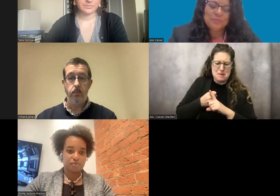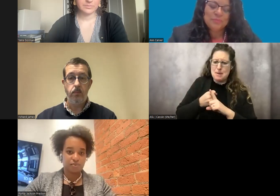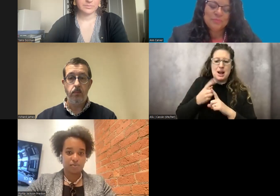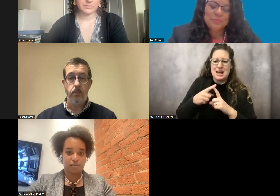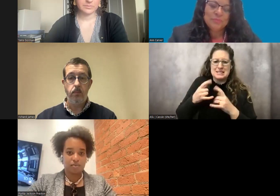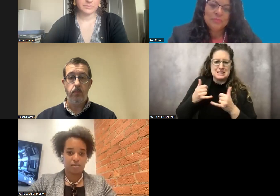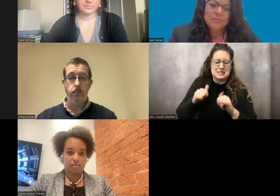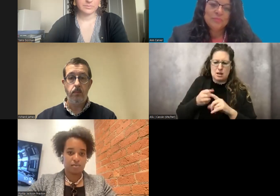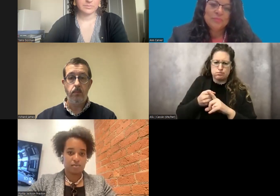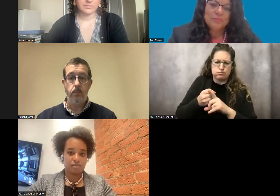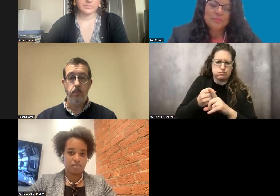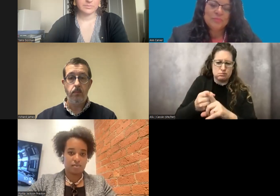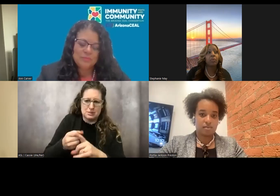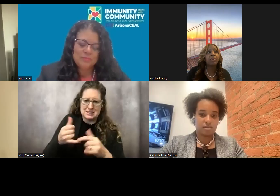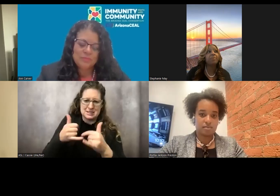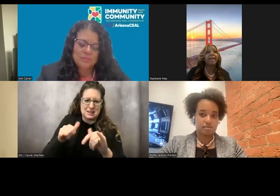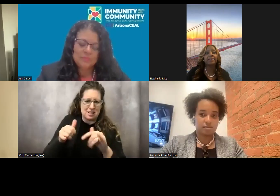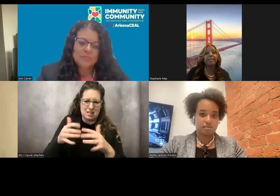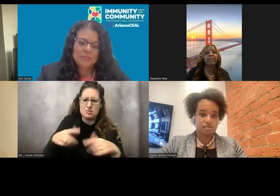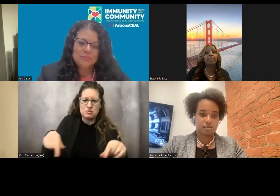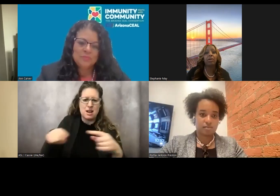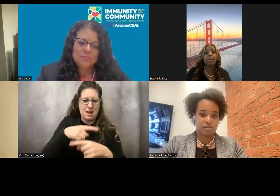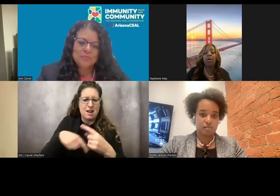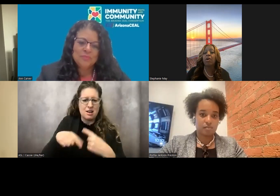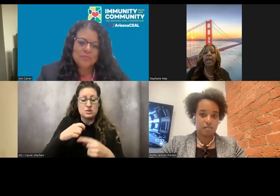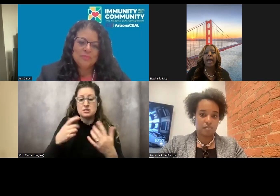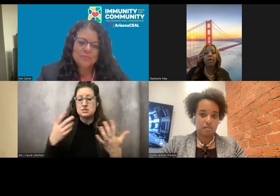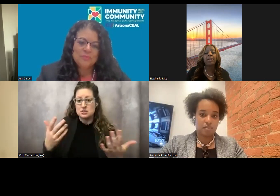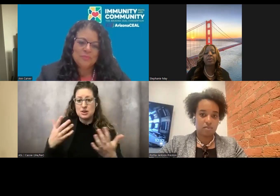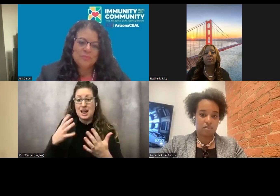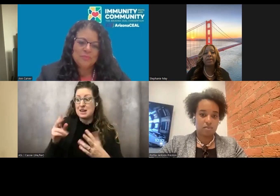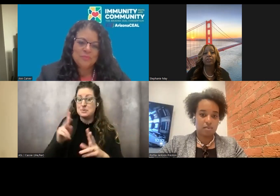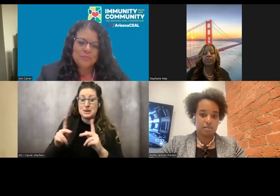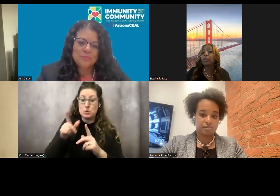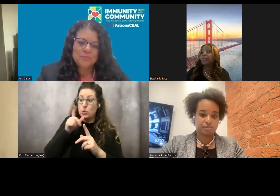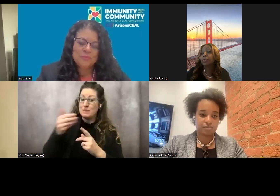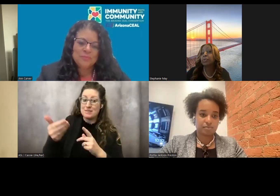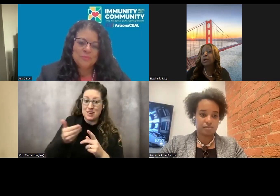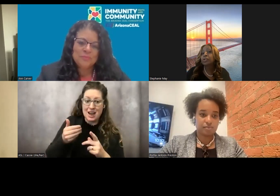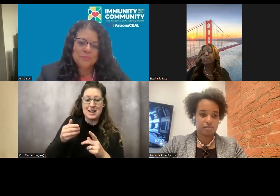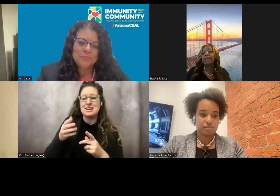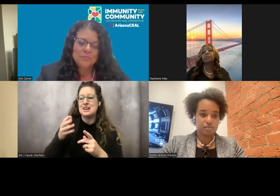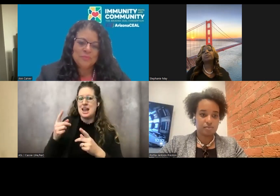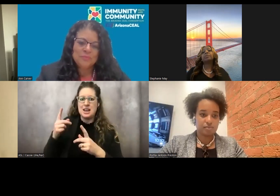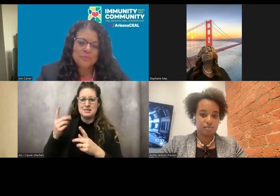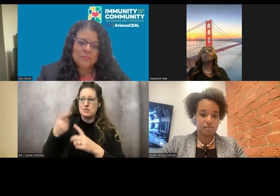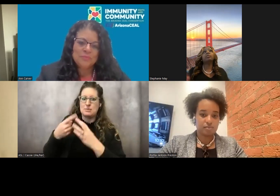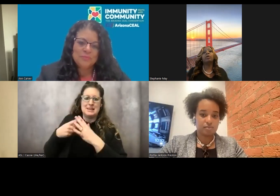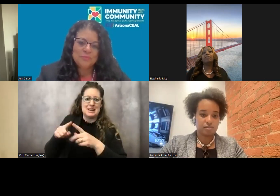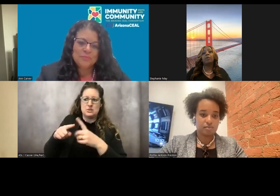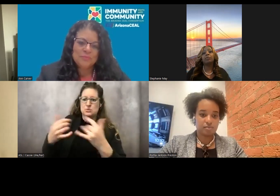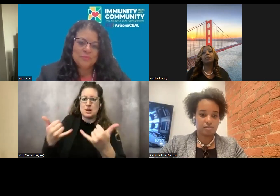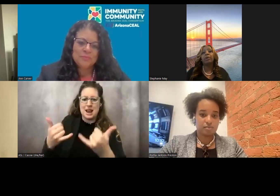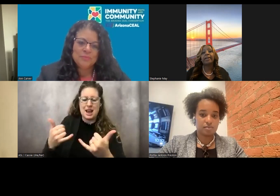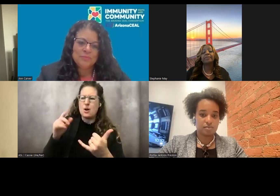people that we've invited to this session, we've been asking them all along, how can we better serve you to make certain that